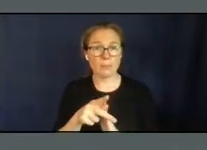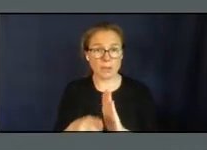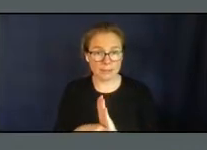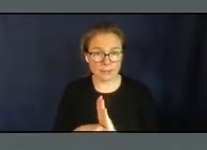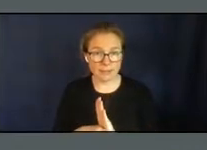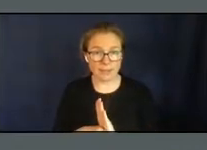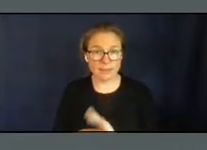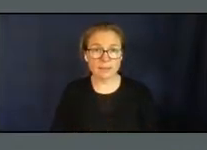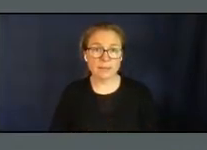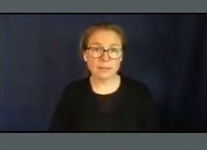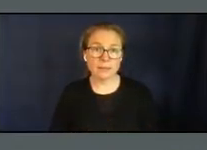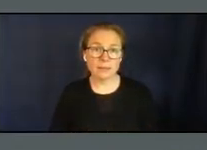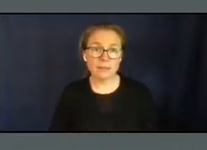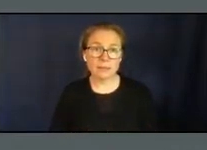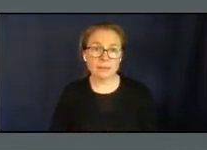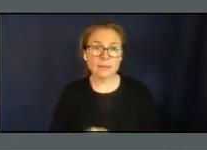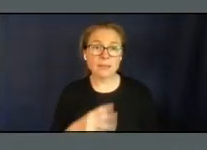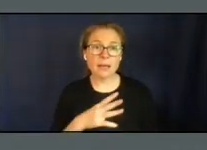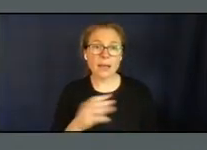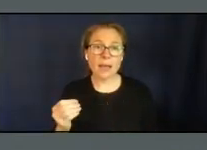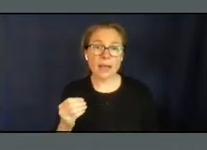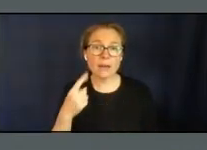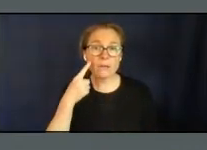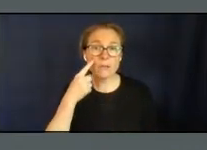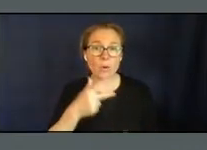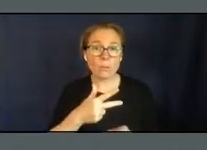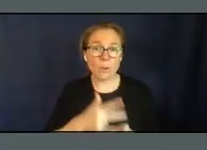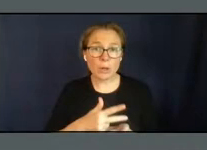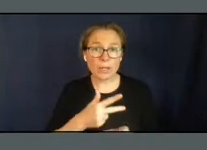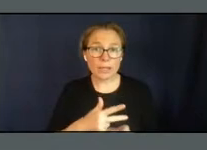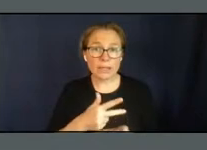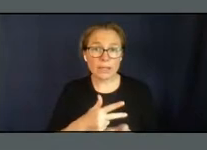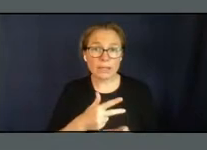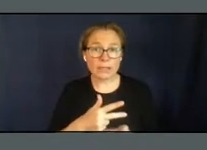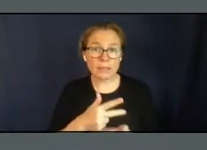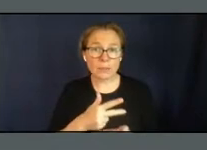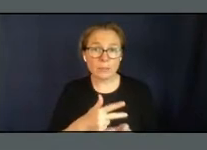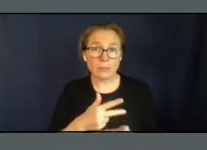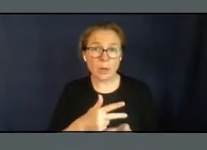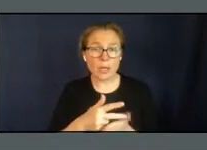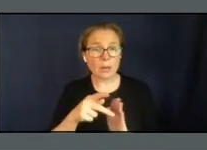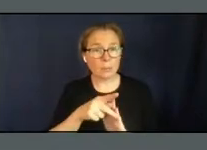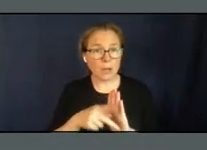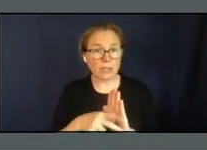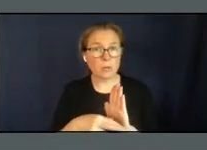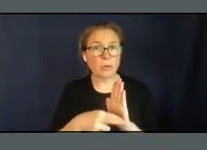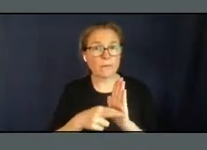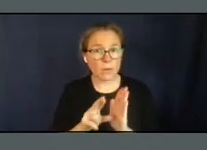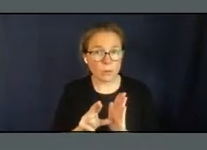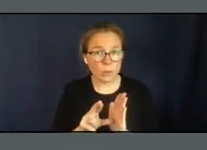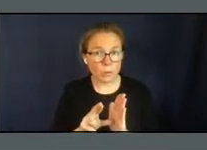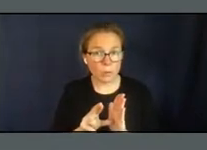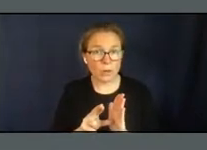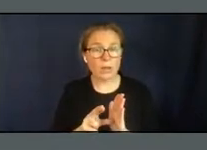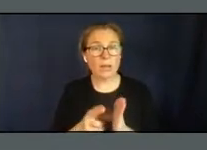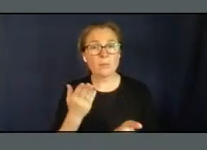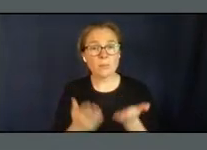In the field of parking, there has also been a parking policy review with subsequent changes for students with